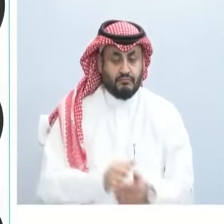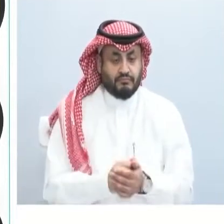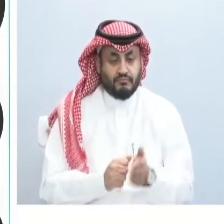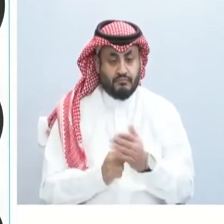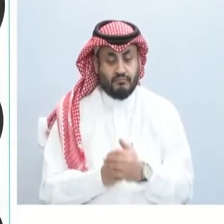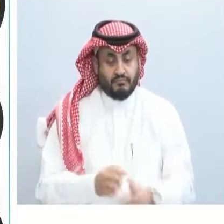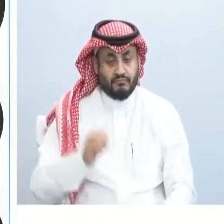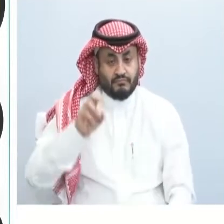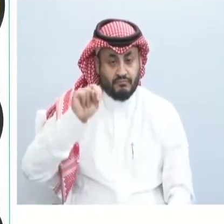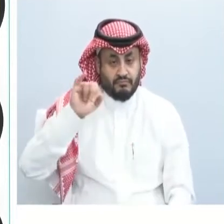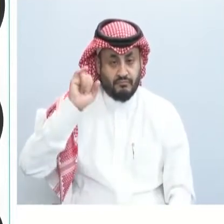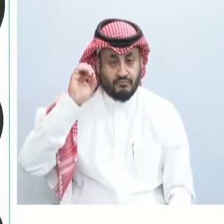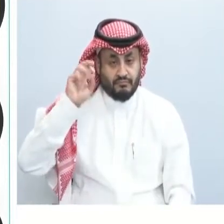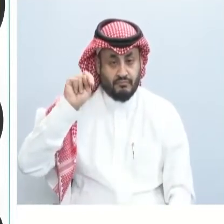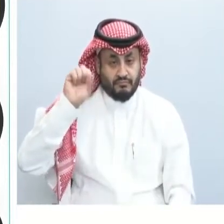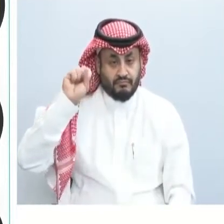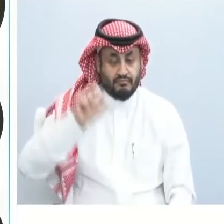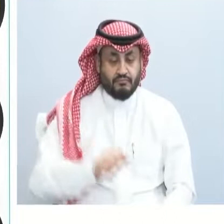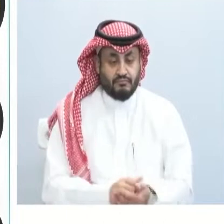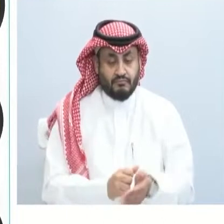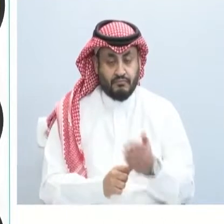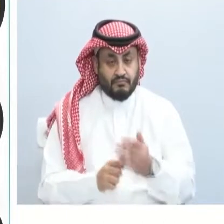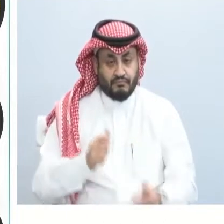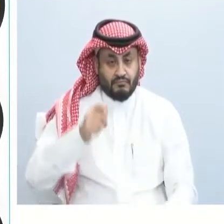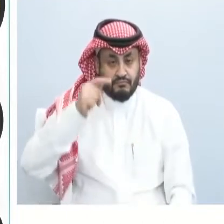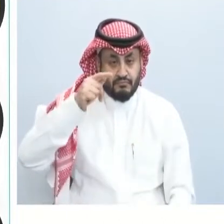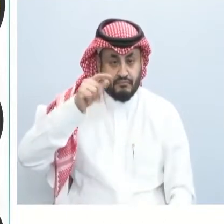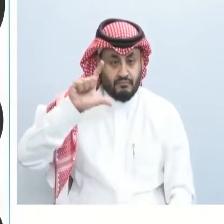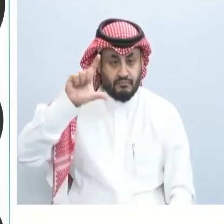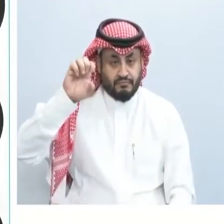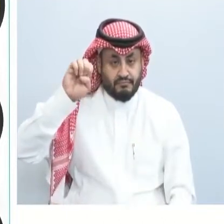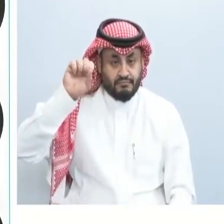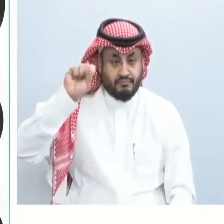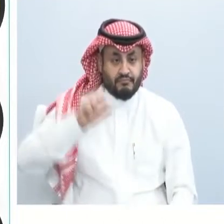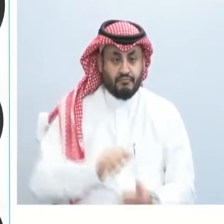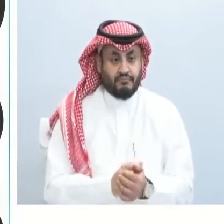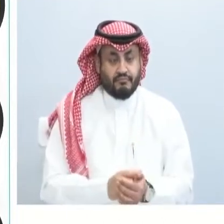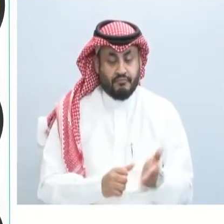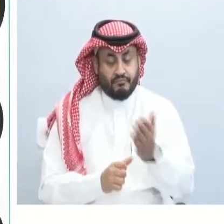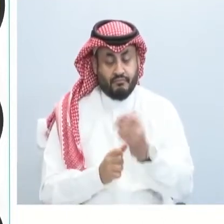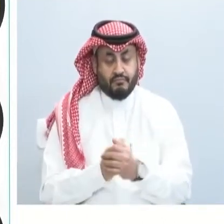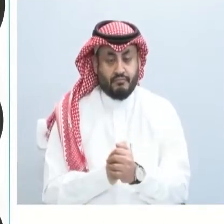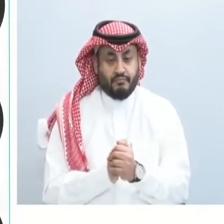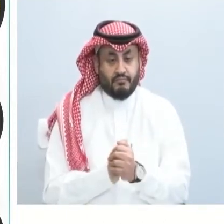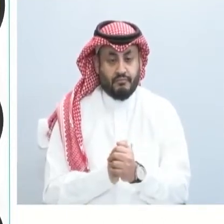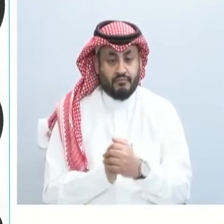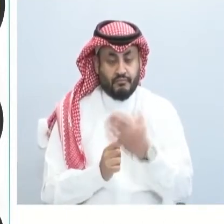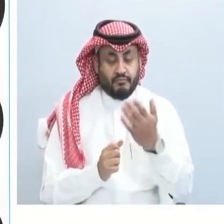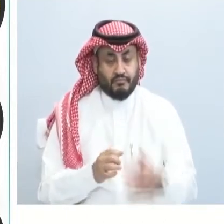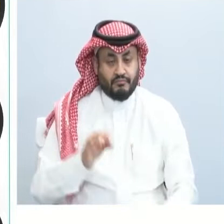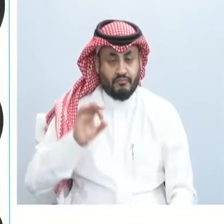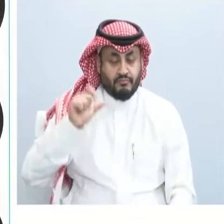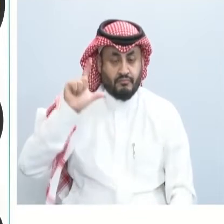onions, but we didn't have any apples. And for the second part,